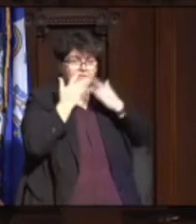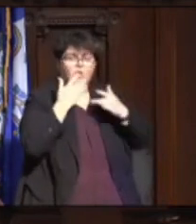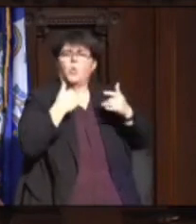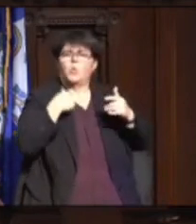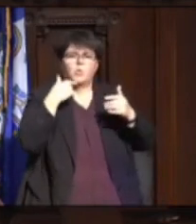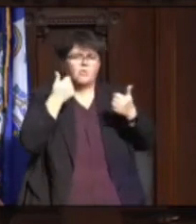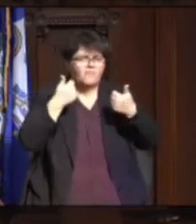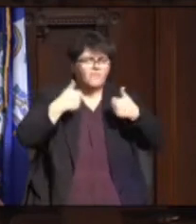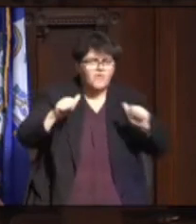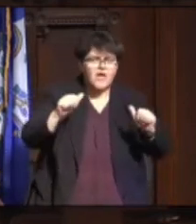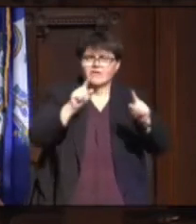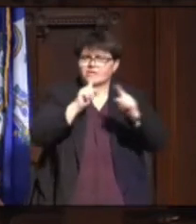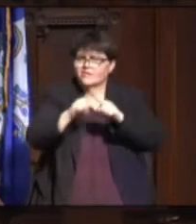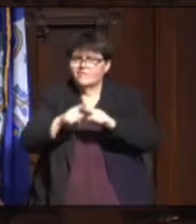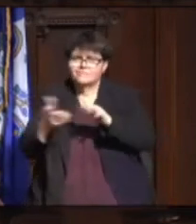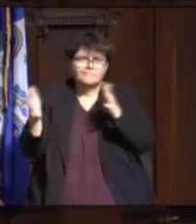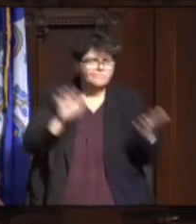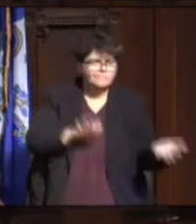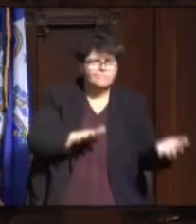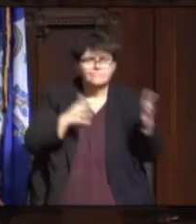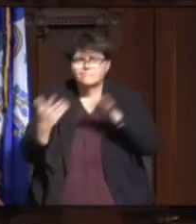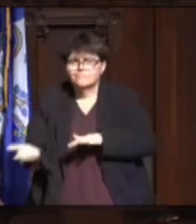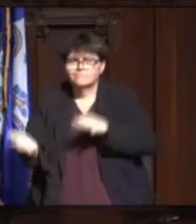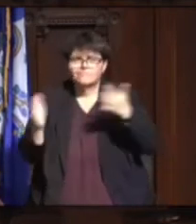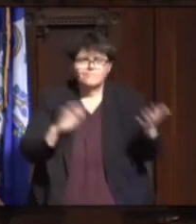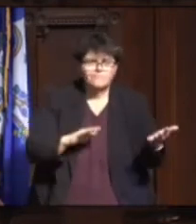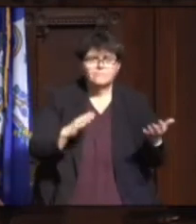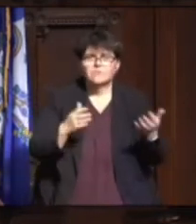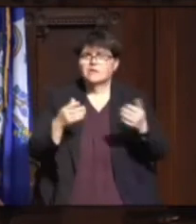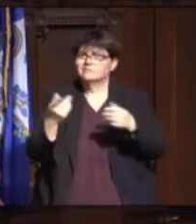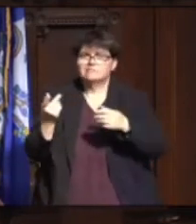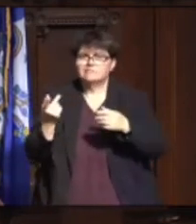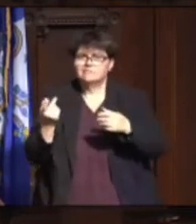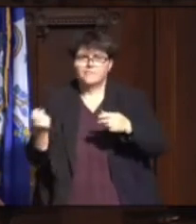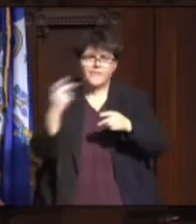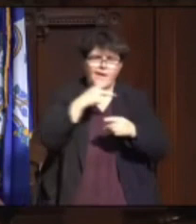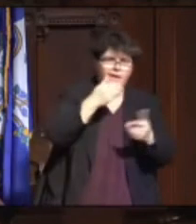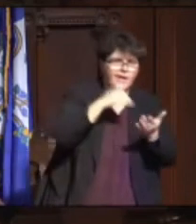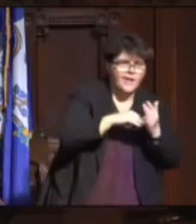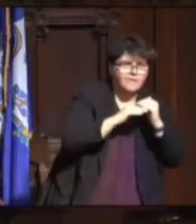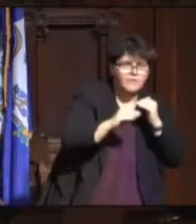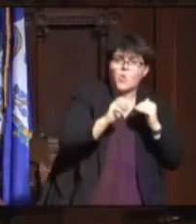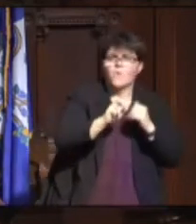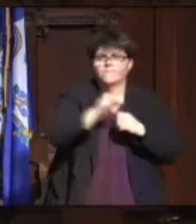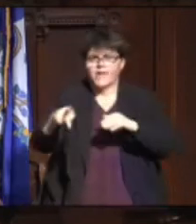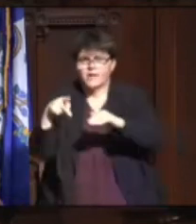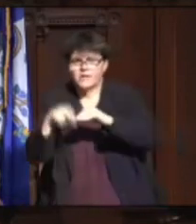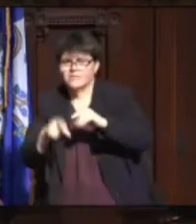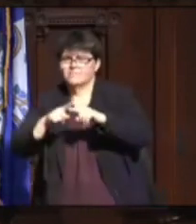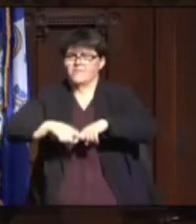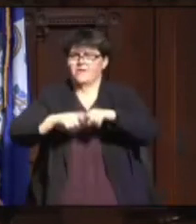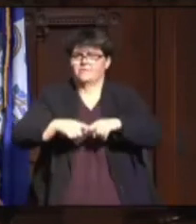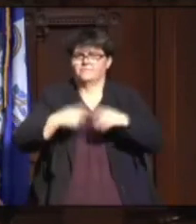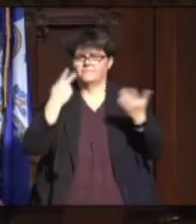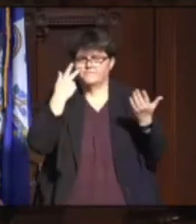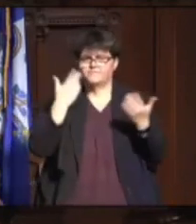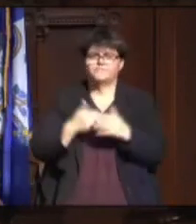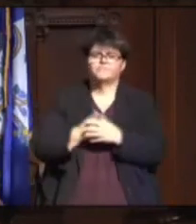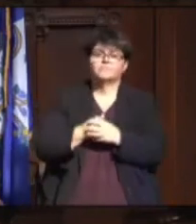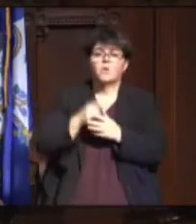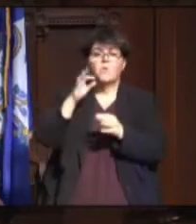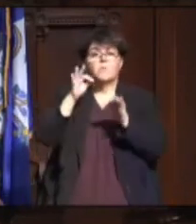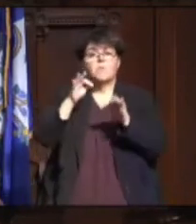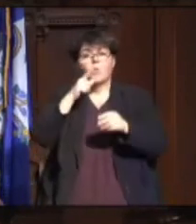time. For those families most in need, I also want to go a step further. I'm proposing